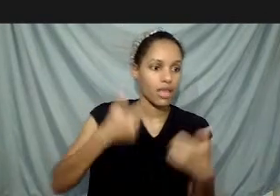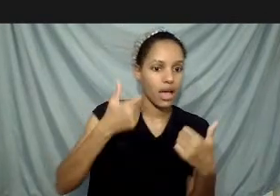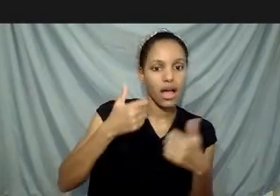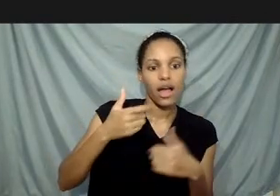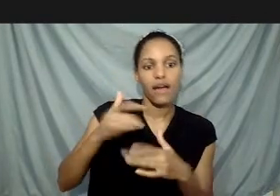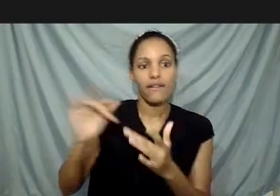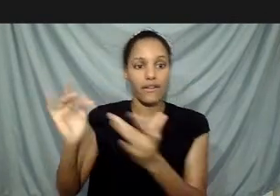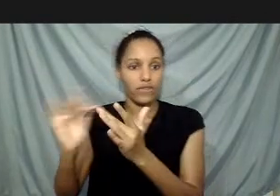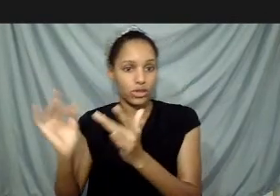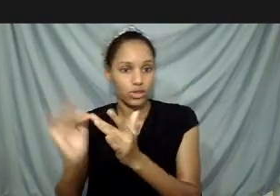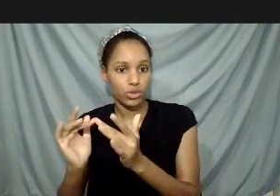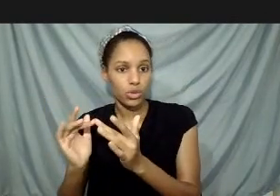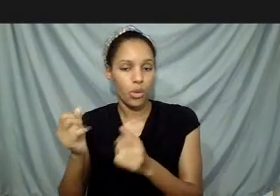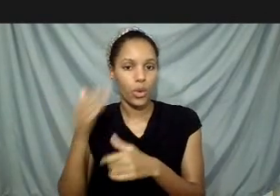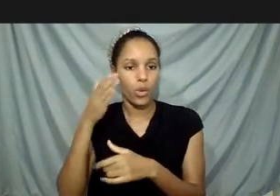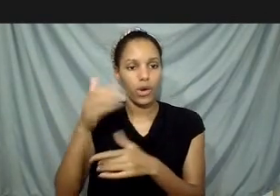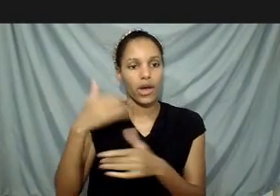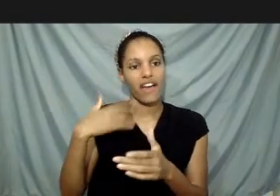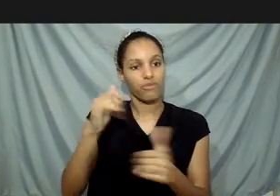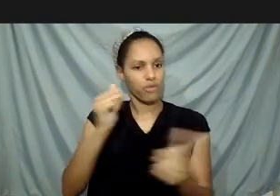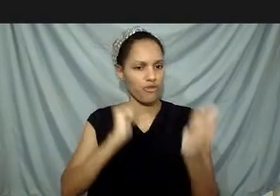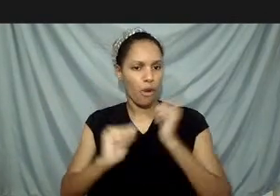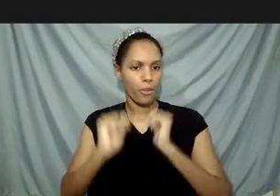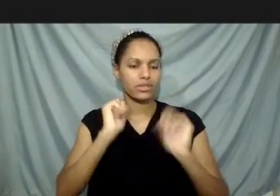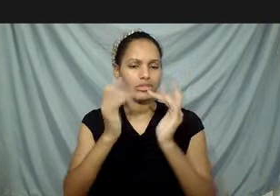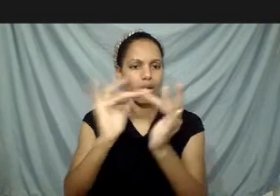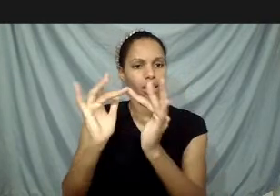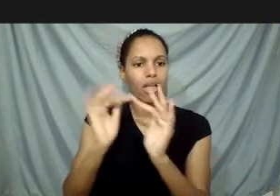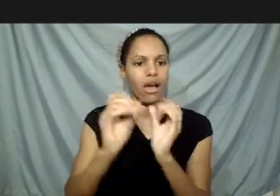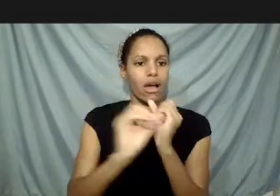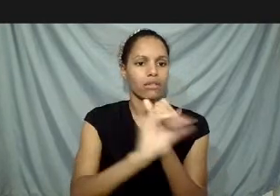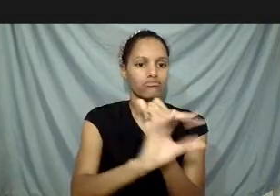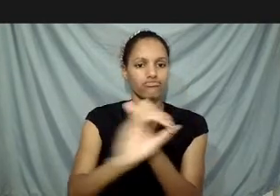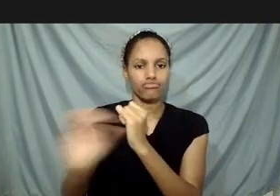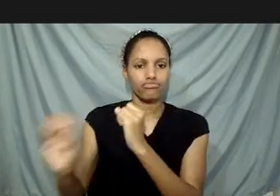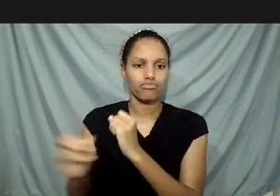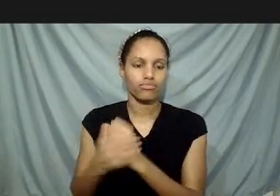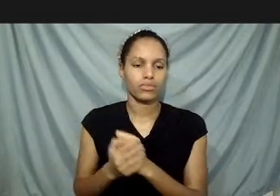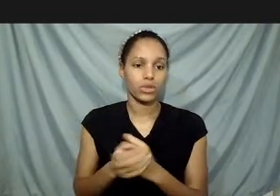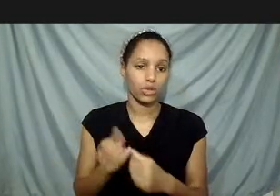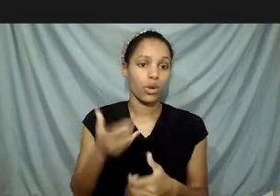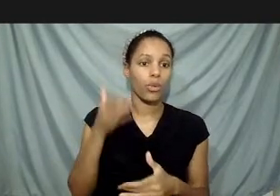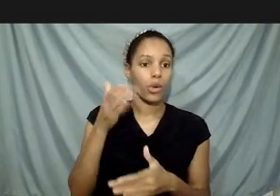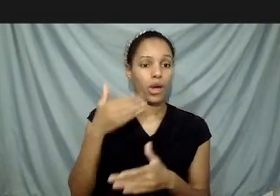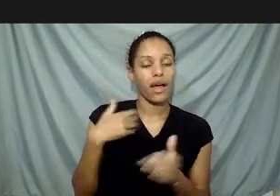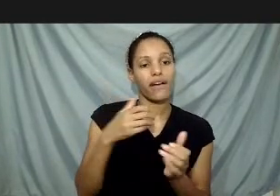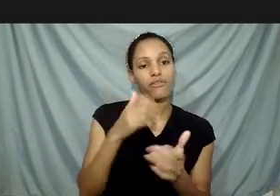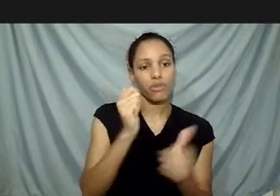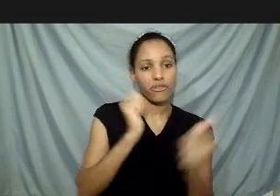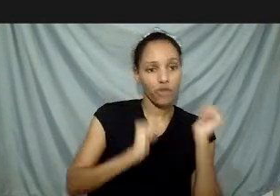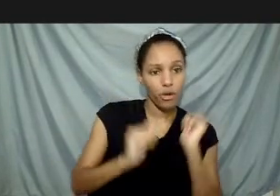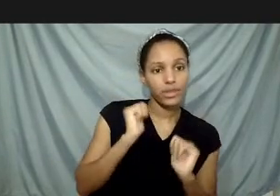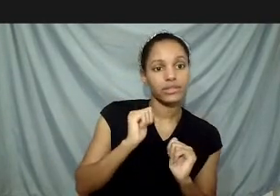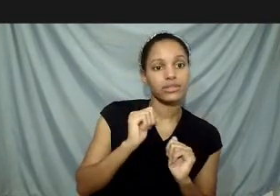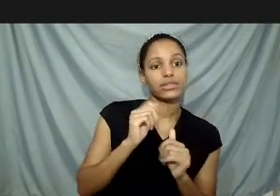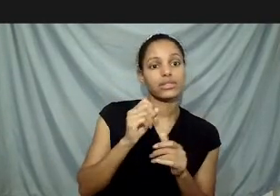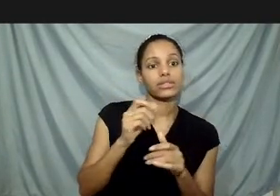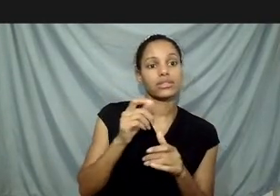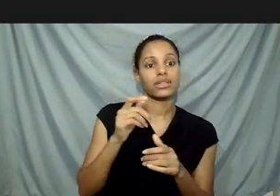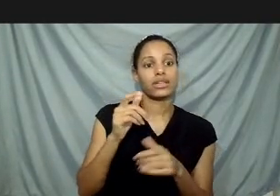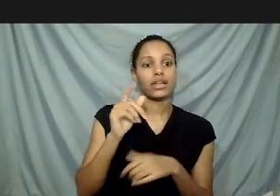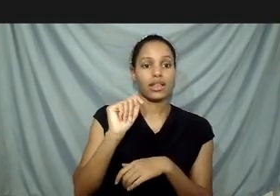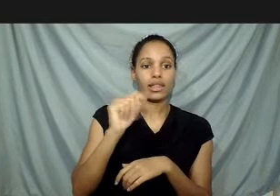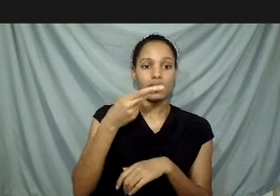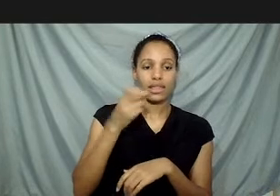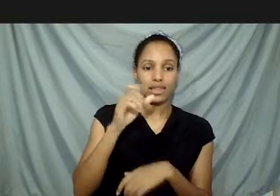streamed performance. So we'll have a performance in the theater, COVID observant, where we'll have